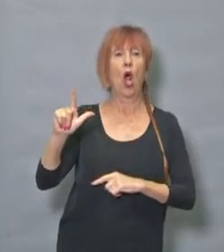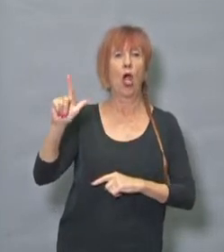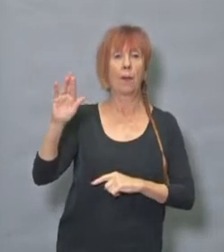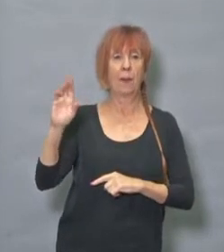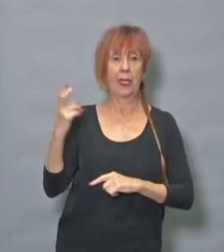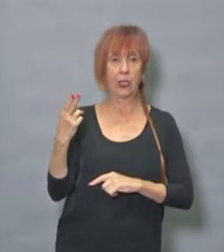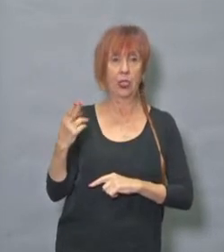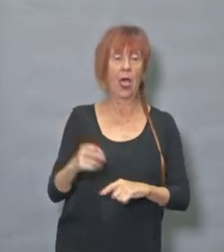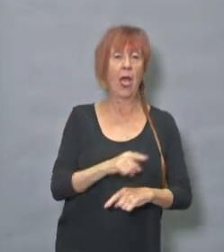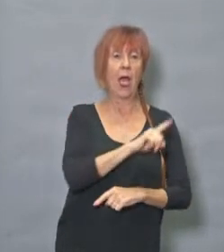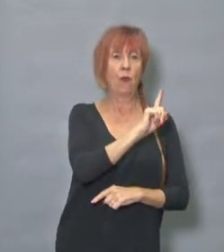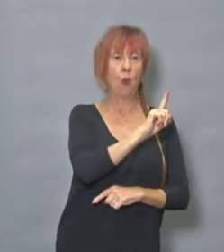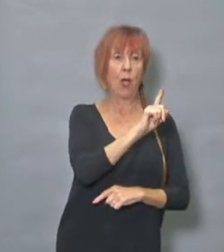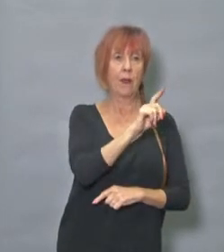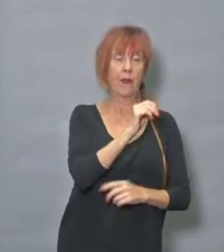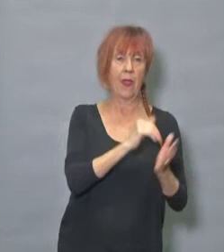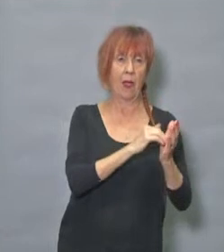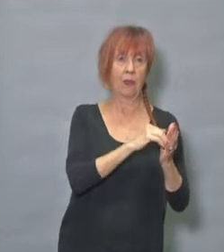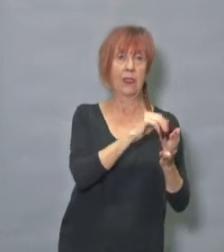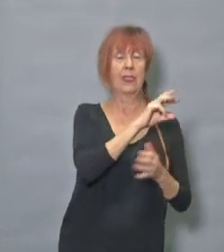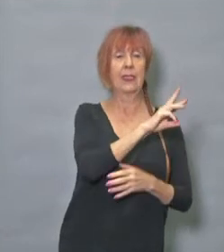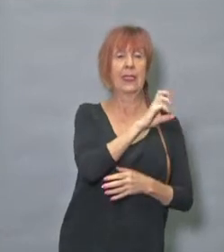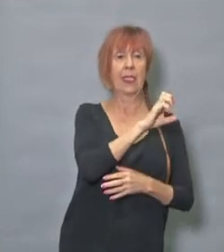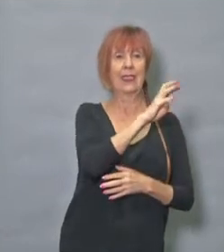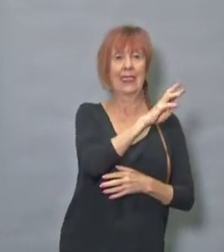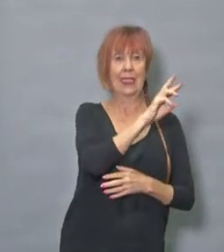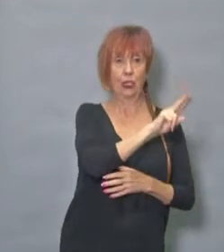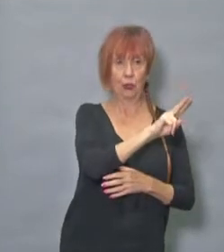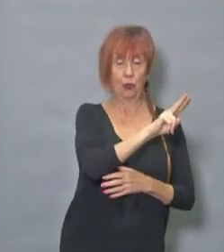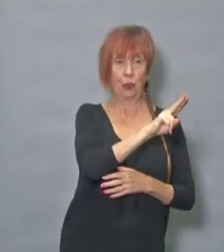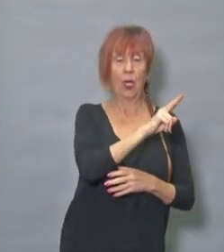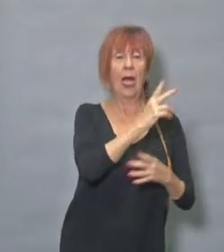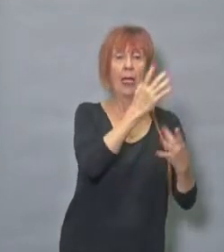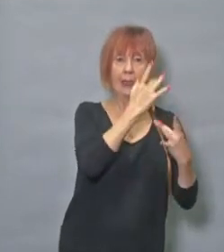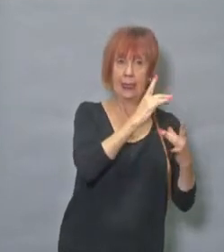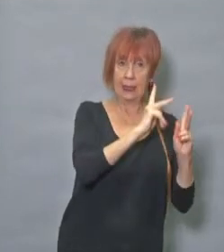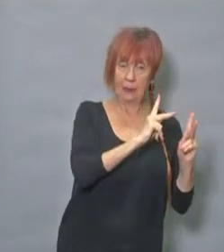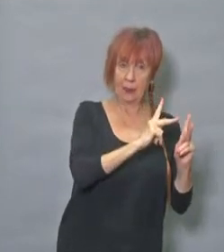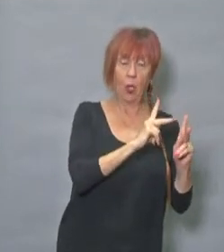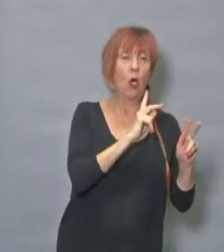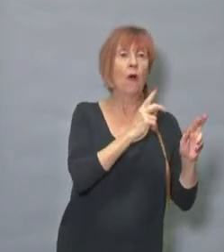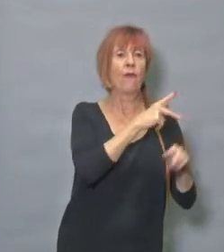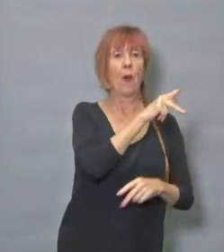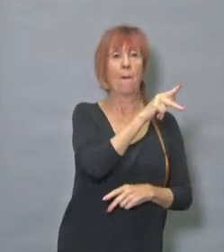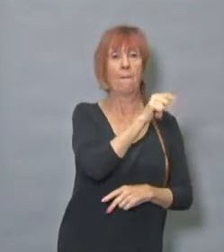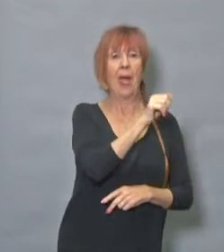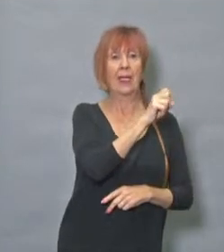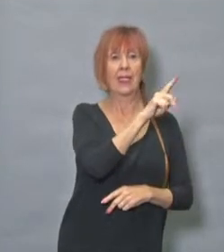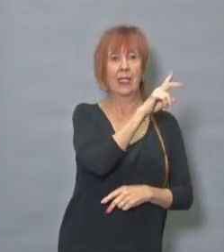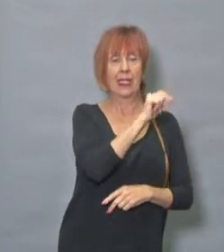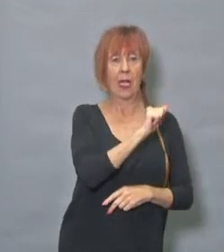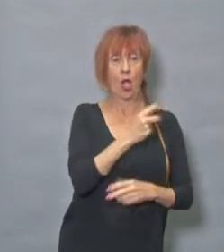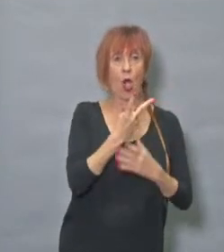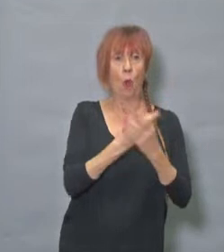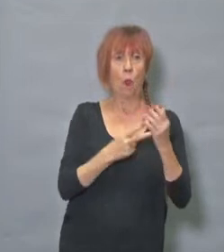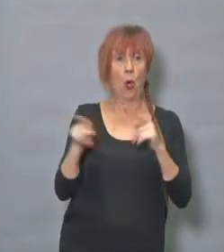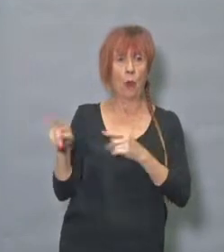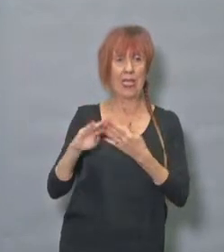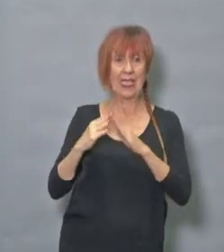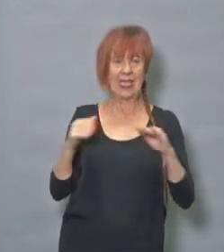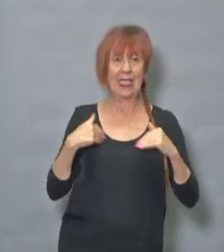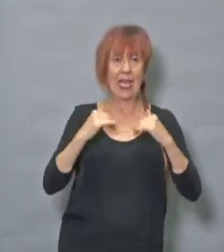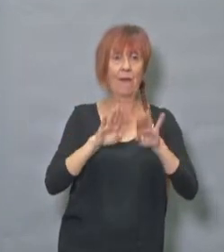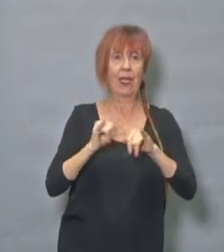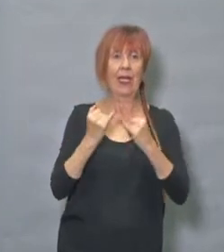Beach and 1,162 total cases reported by the City of Pasadena. Both cities have independent